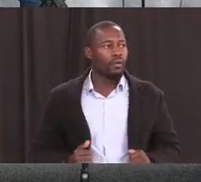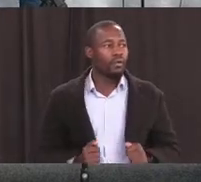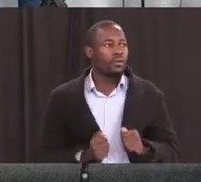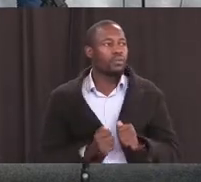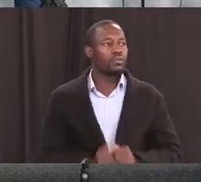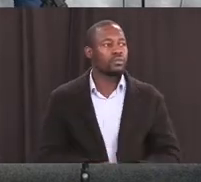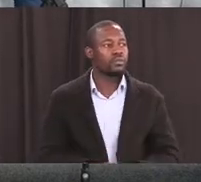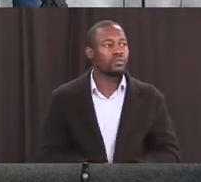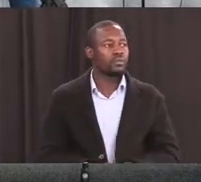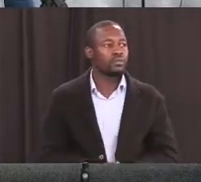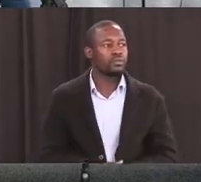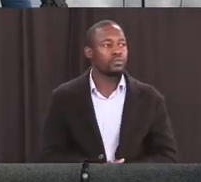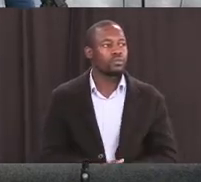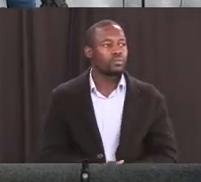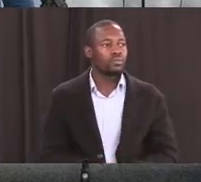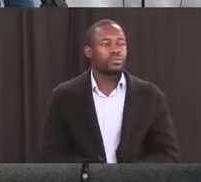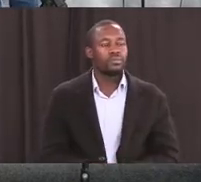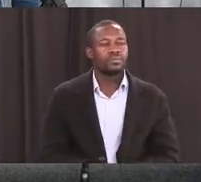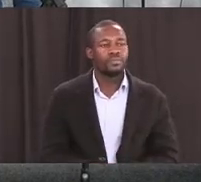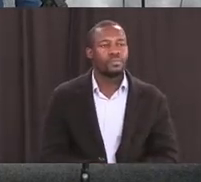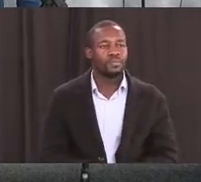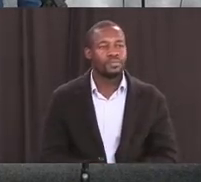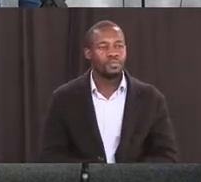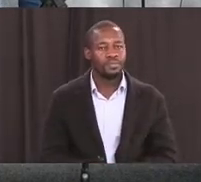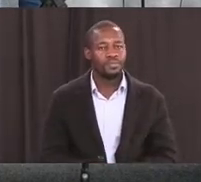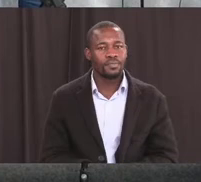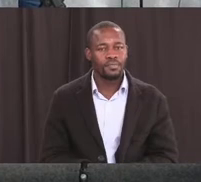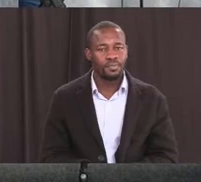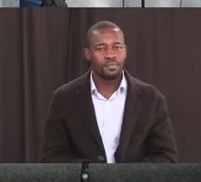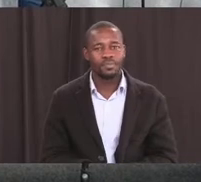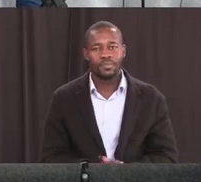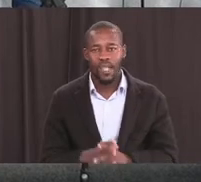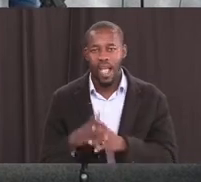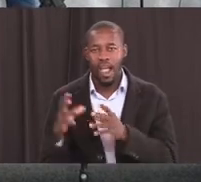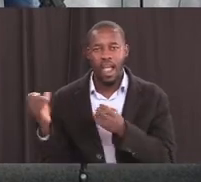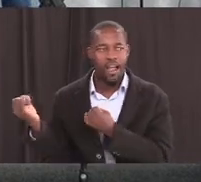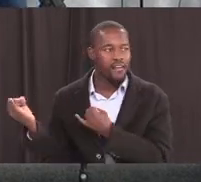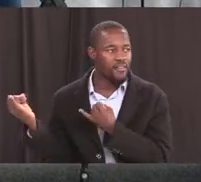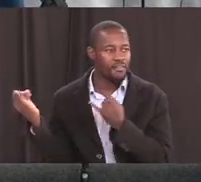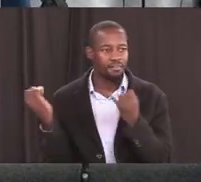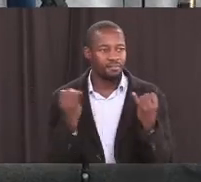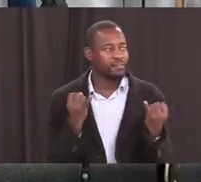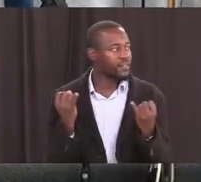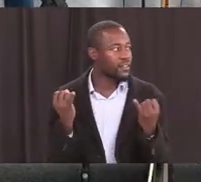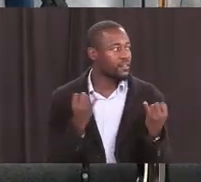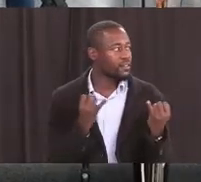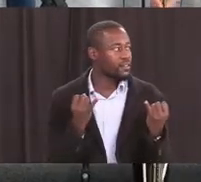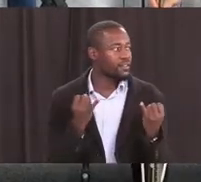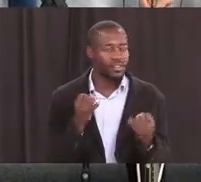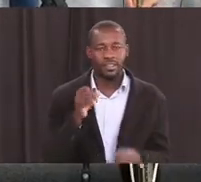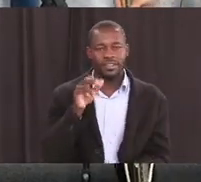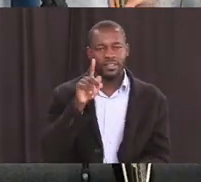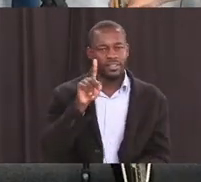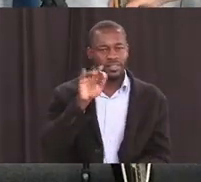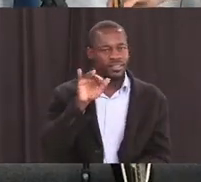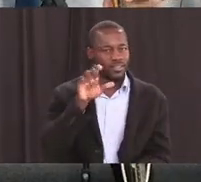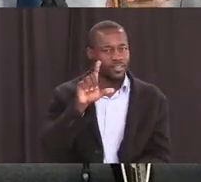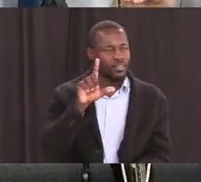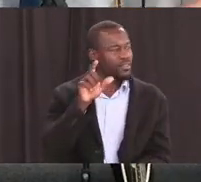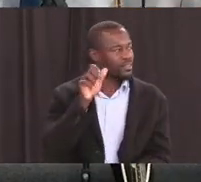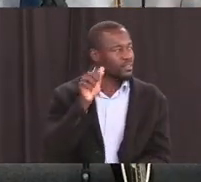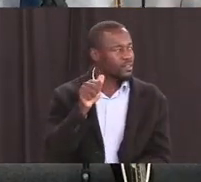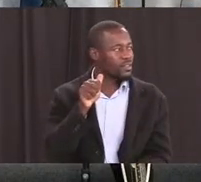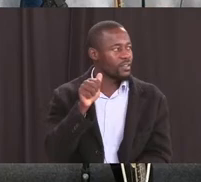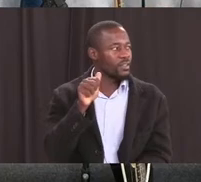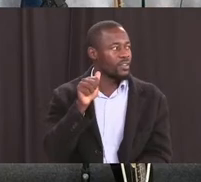And just as they're taking their seats, I'd like to invite Kyle, who was drumming and on his way